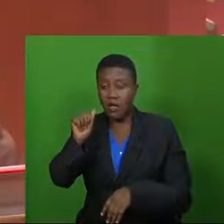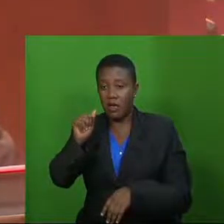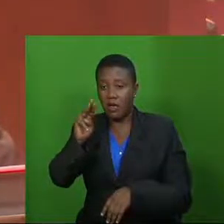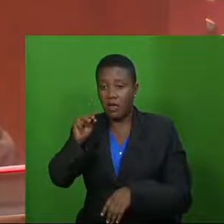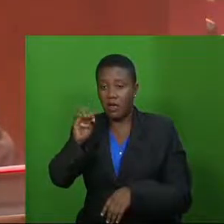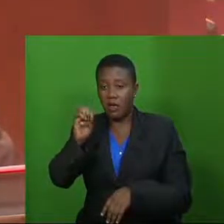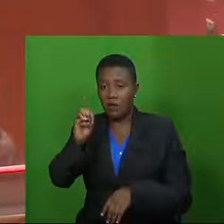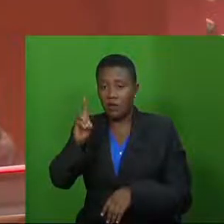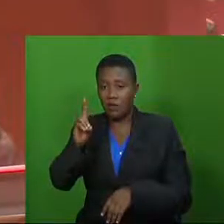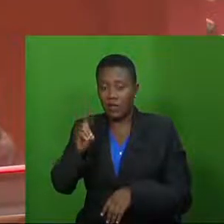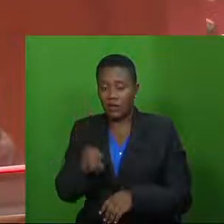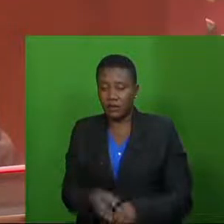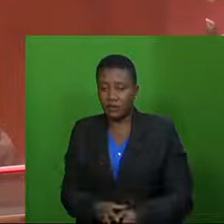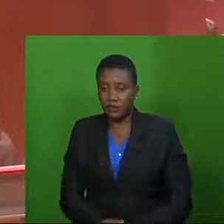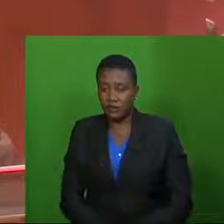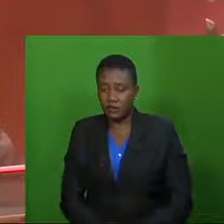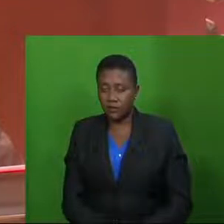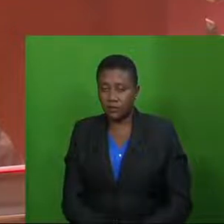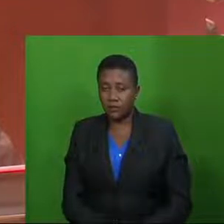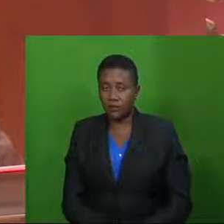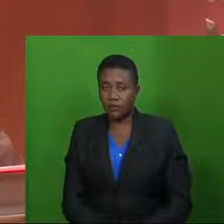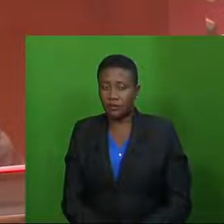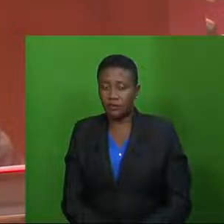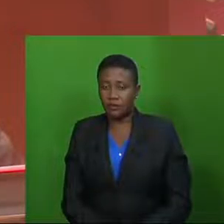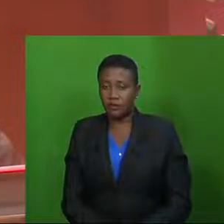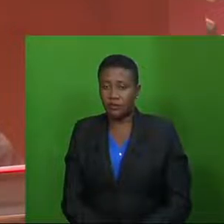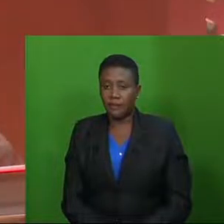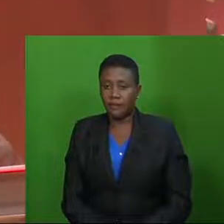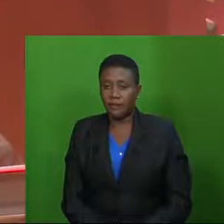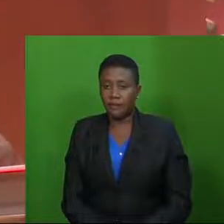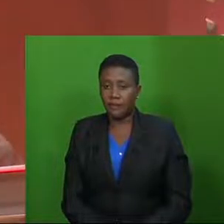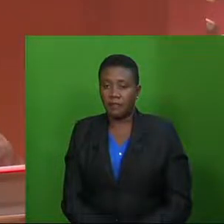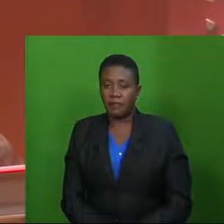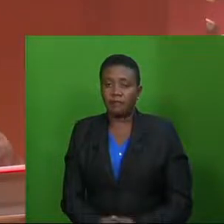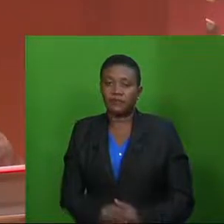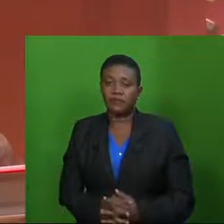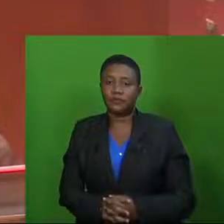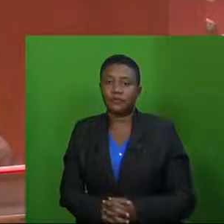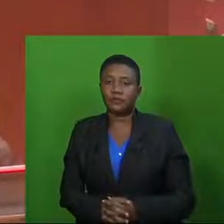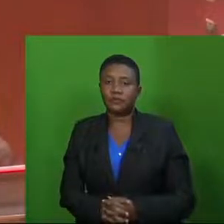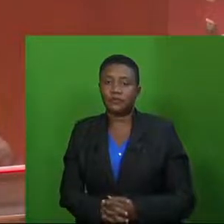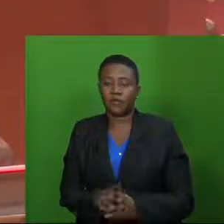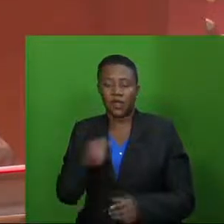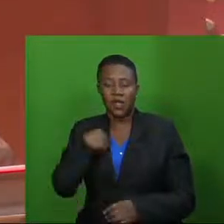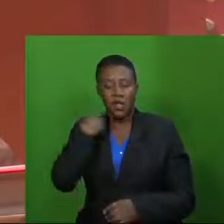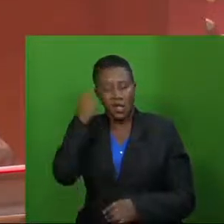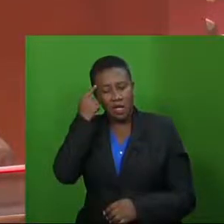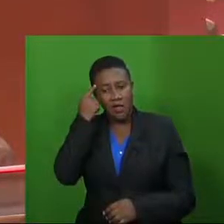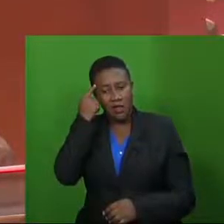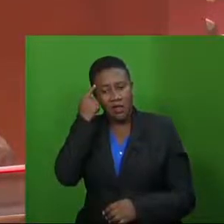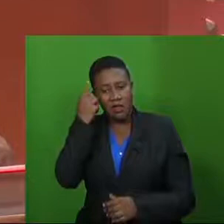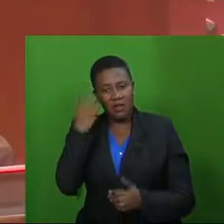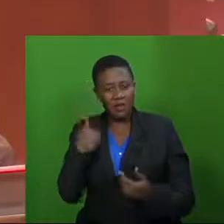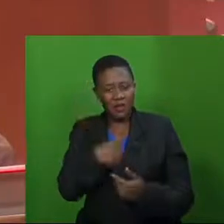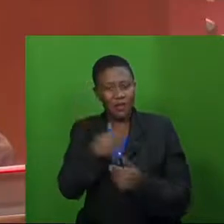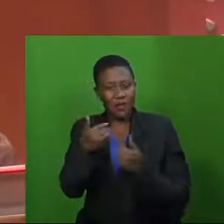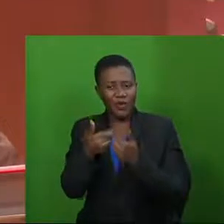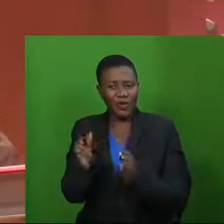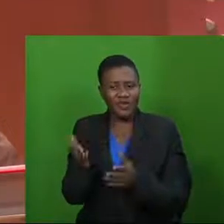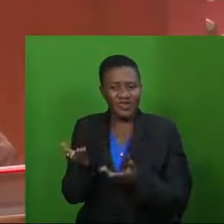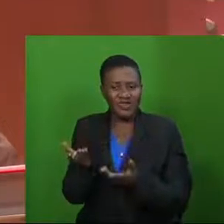it featured in the business statement. I think it got lost,